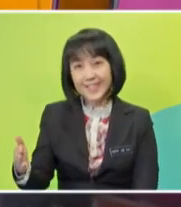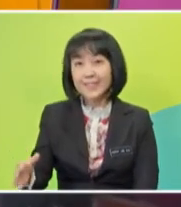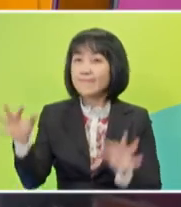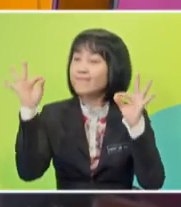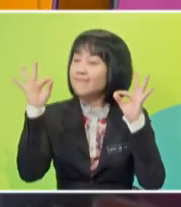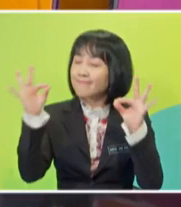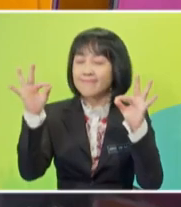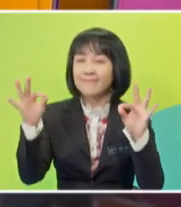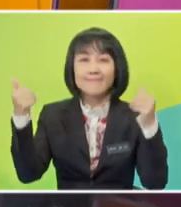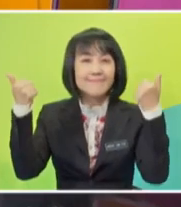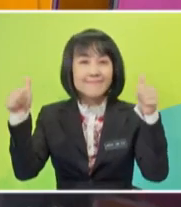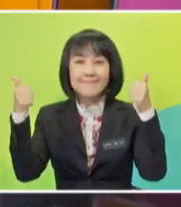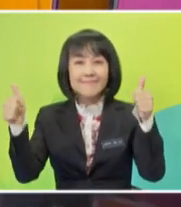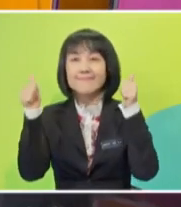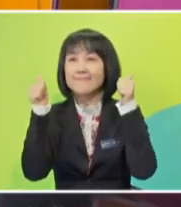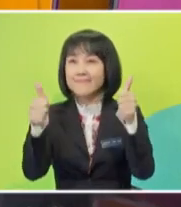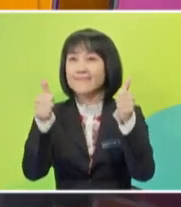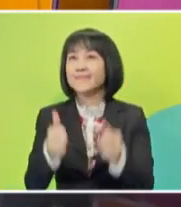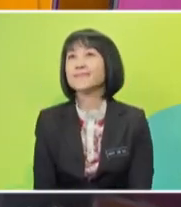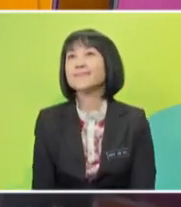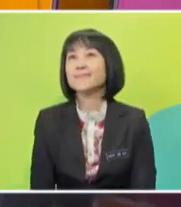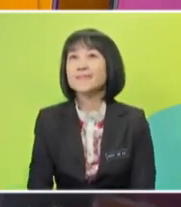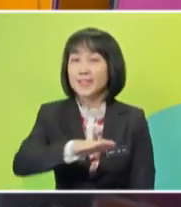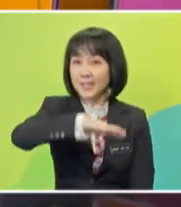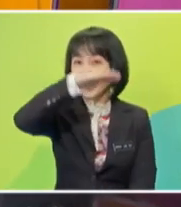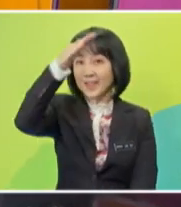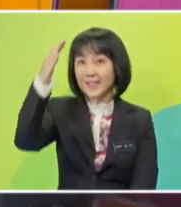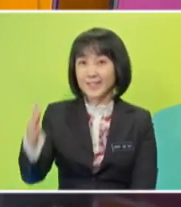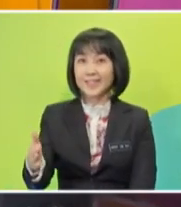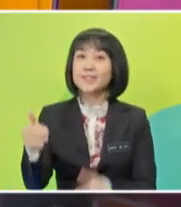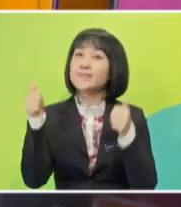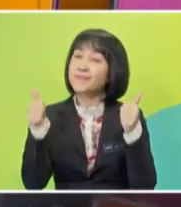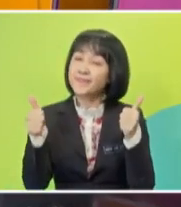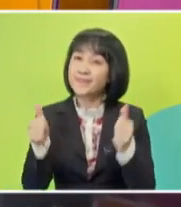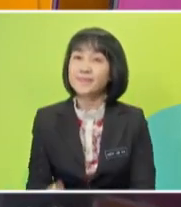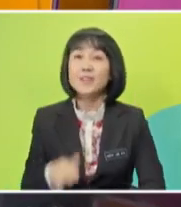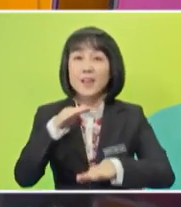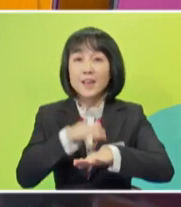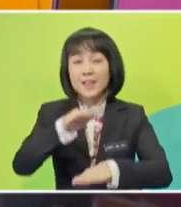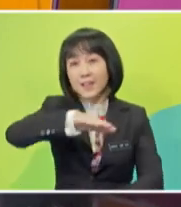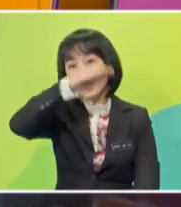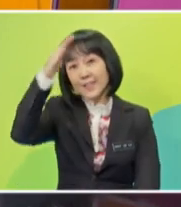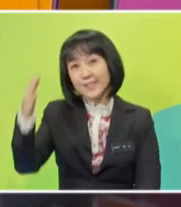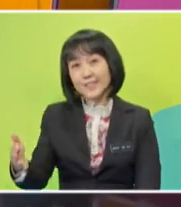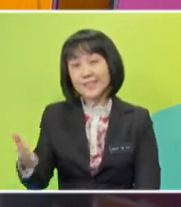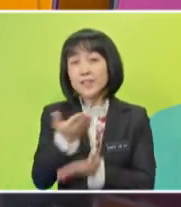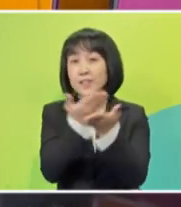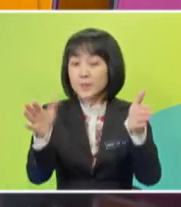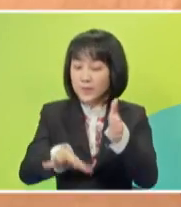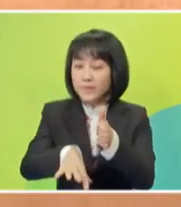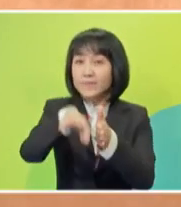answer. Awesome. That's right. Mountains. Very well done. So at the mountains, you can